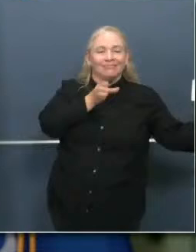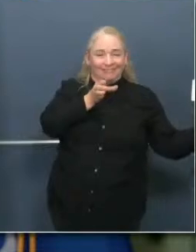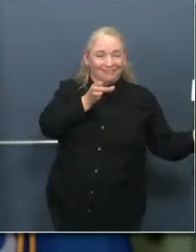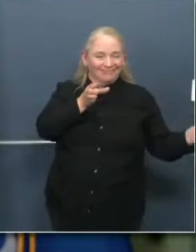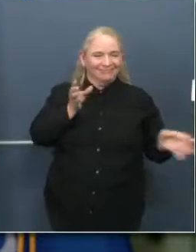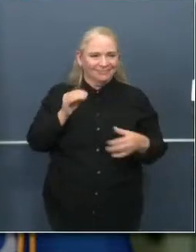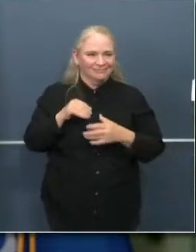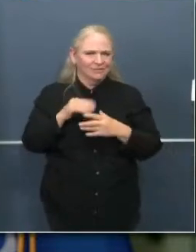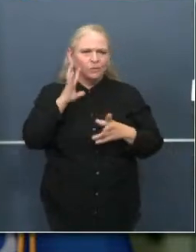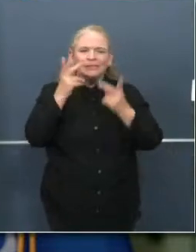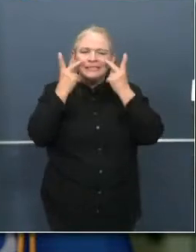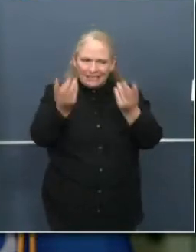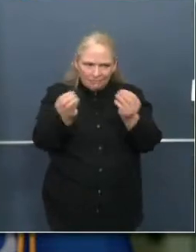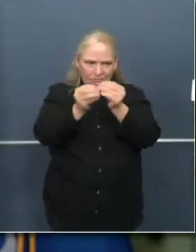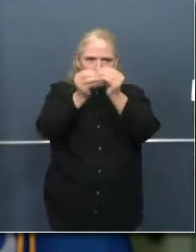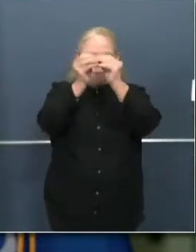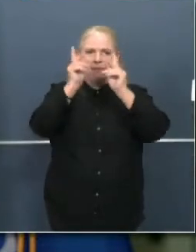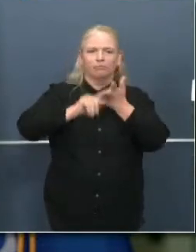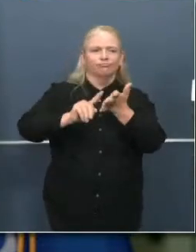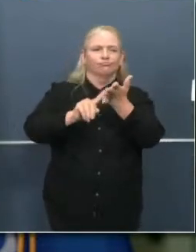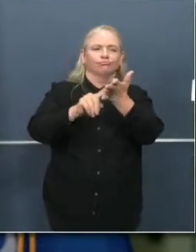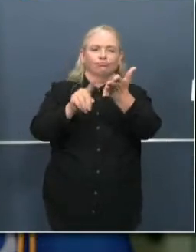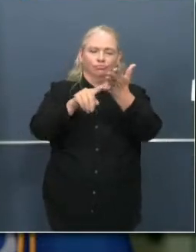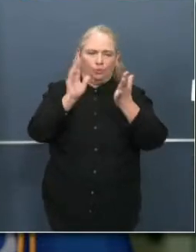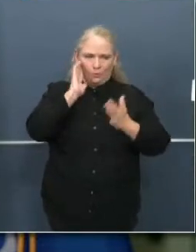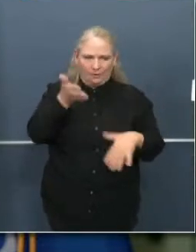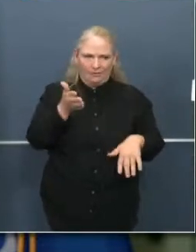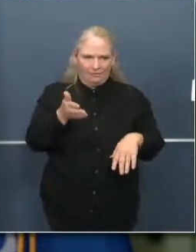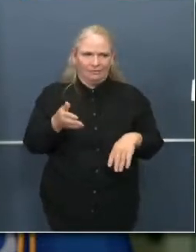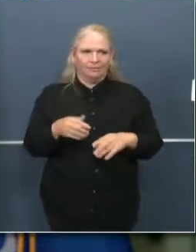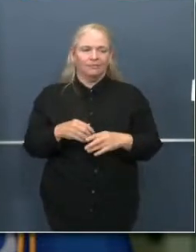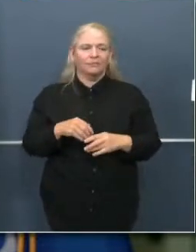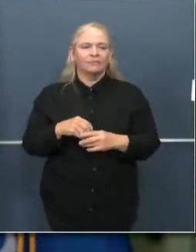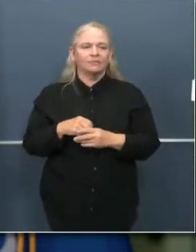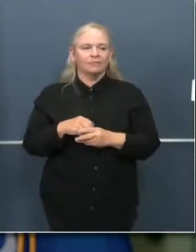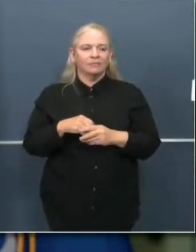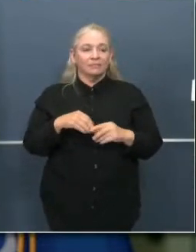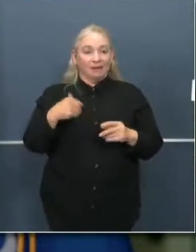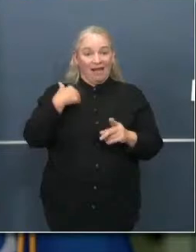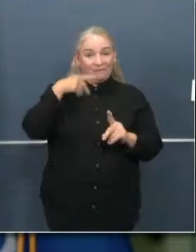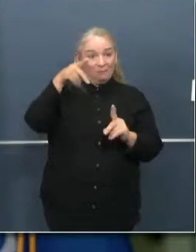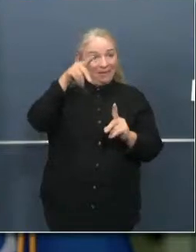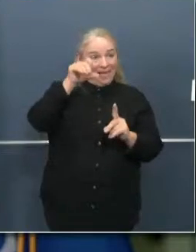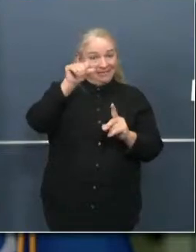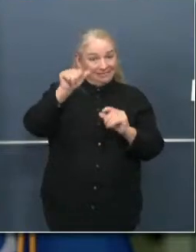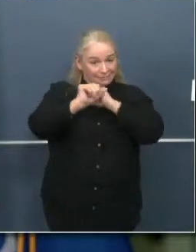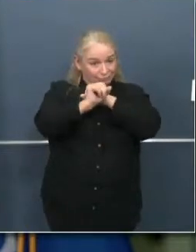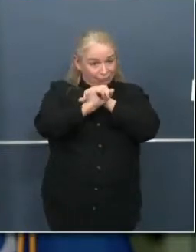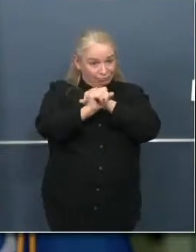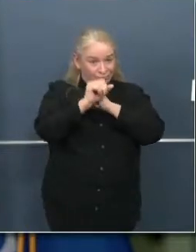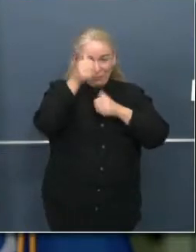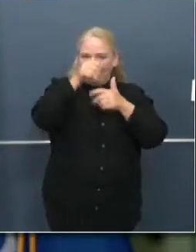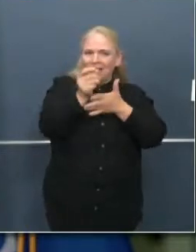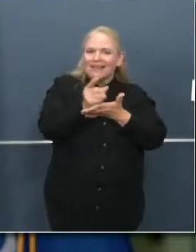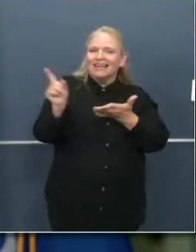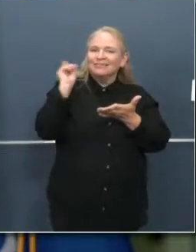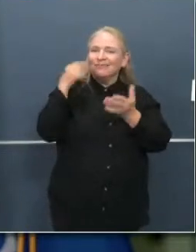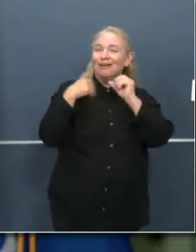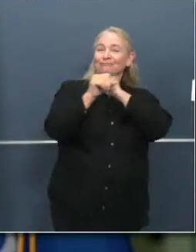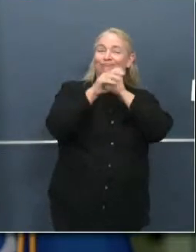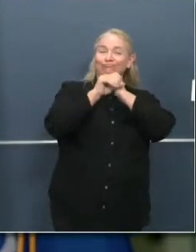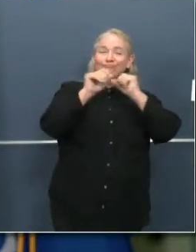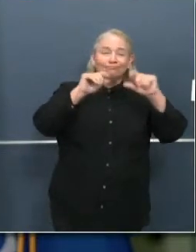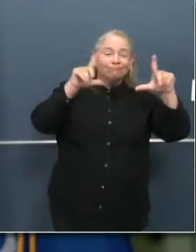showed you PSAs for the mask wearing requirements in the state, but we've also been doing a lot of PSAs